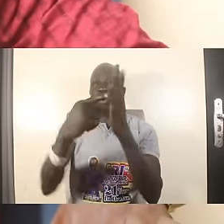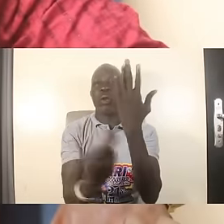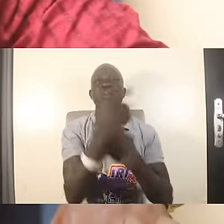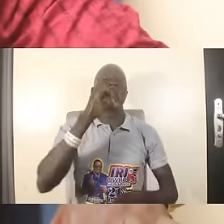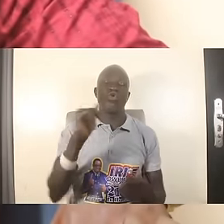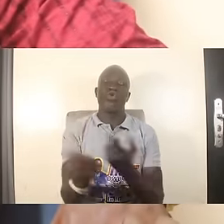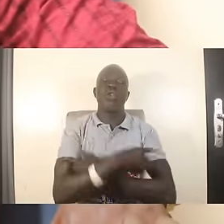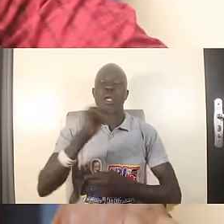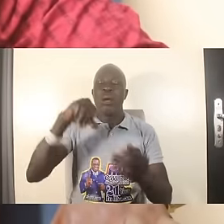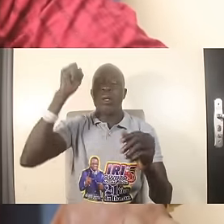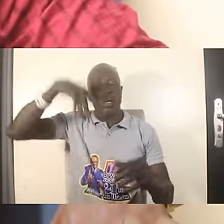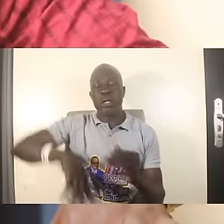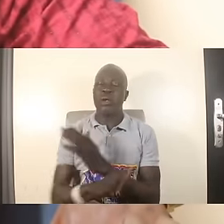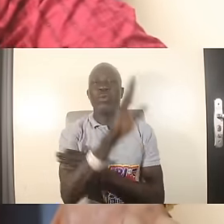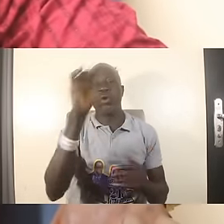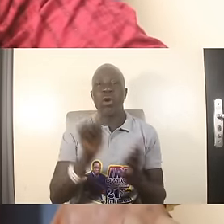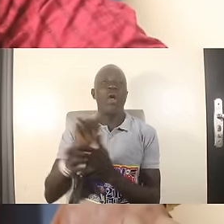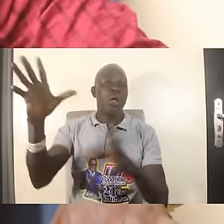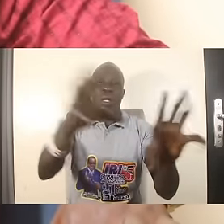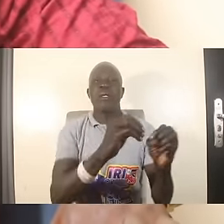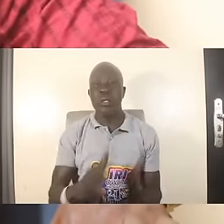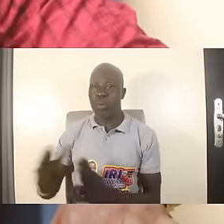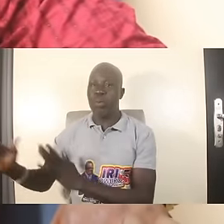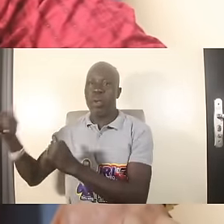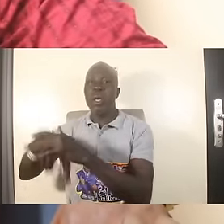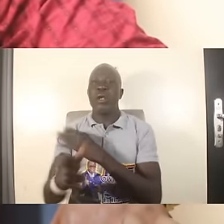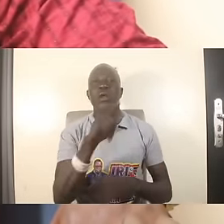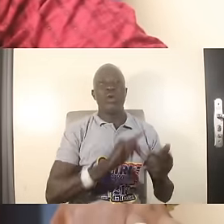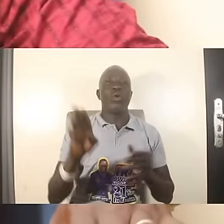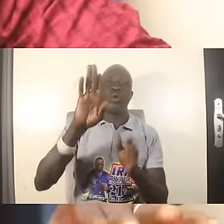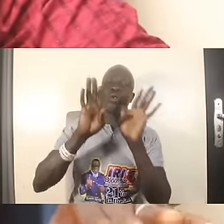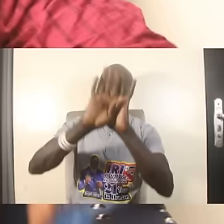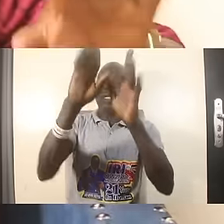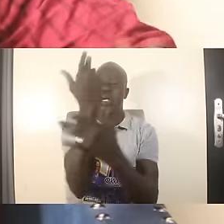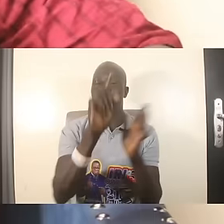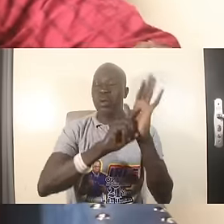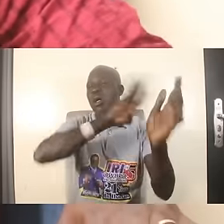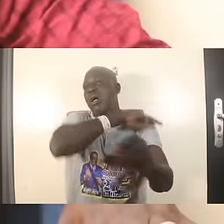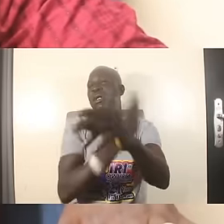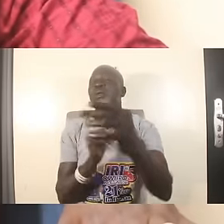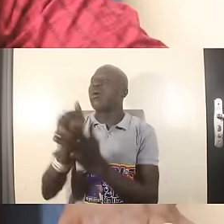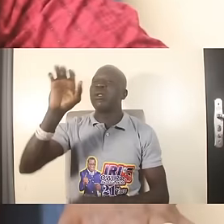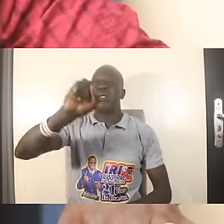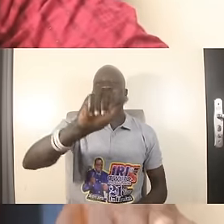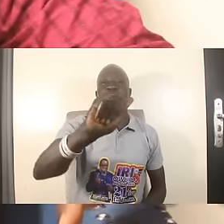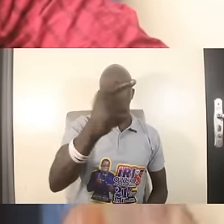be programmed today by the grace of God. Get ready. Get prepared. You don't want to show His mighty name. Saga.